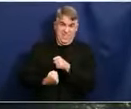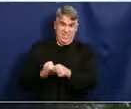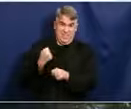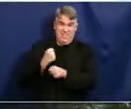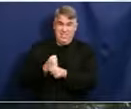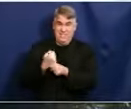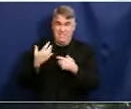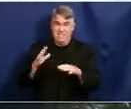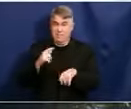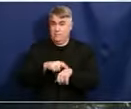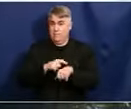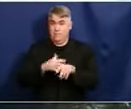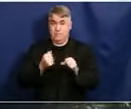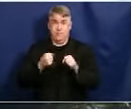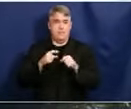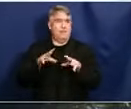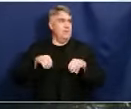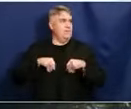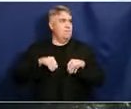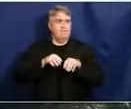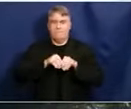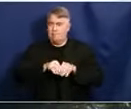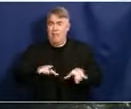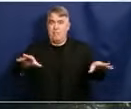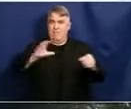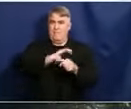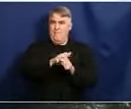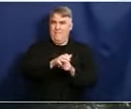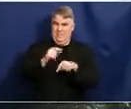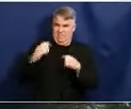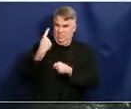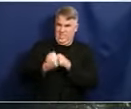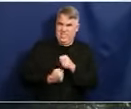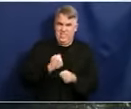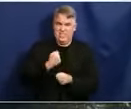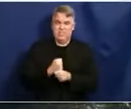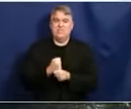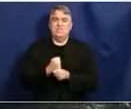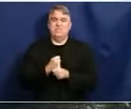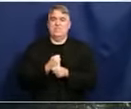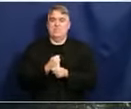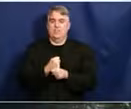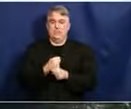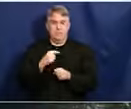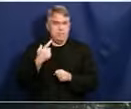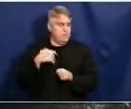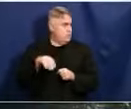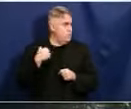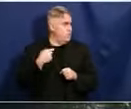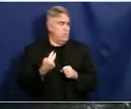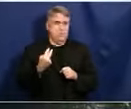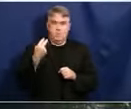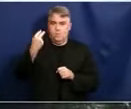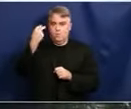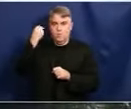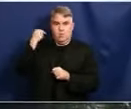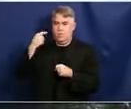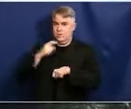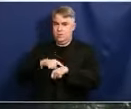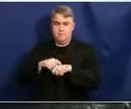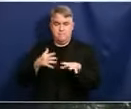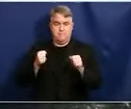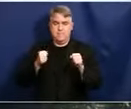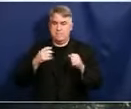case in San Diego County, and it's an anniversary that reminds us how long and difficult a year that this has